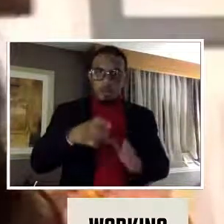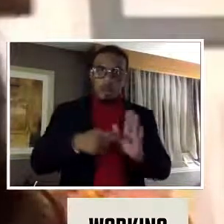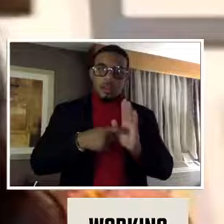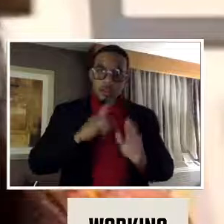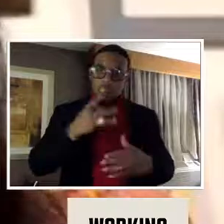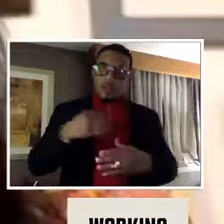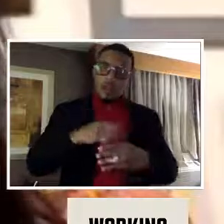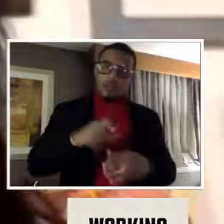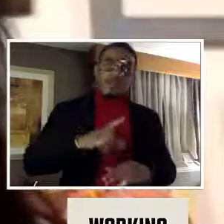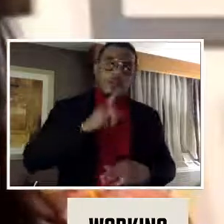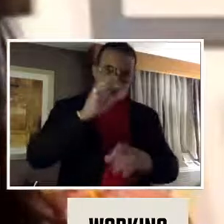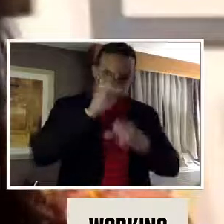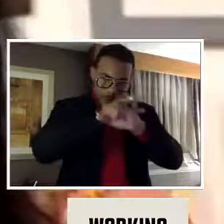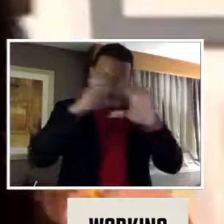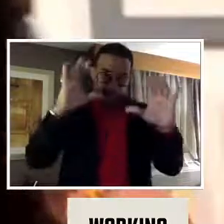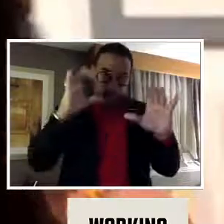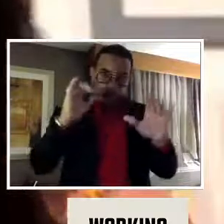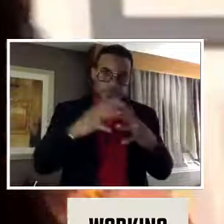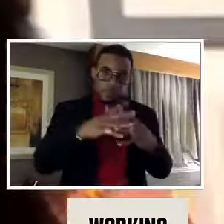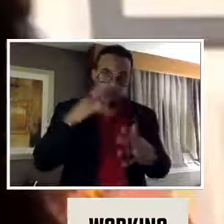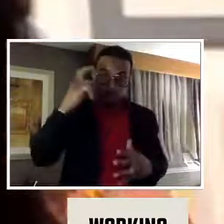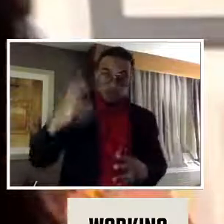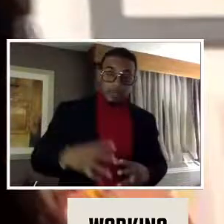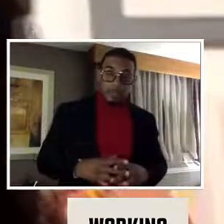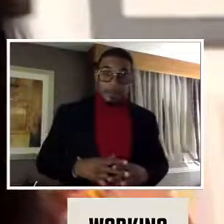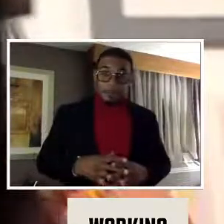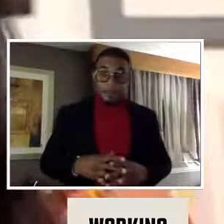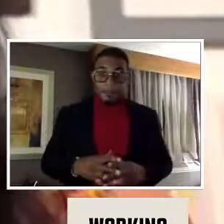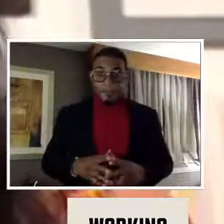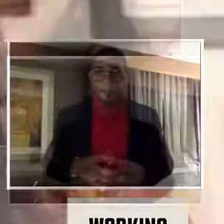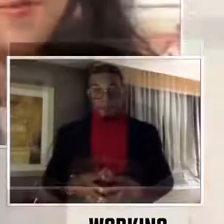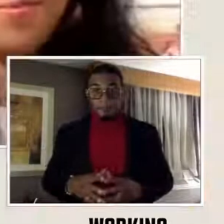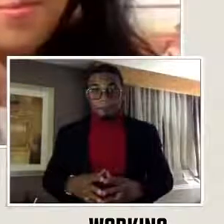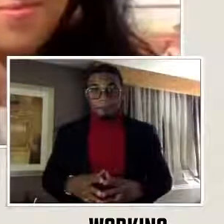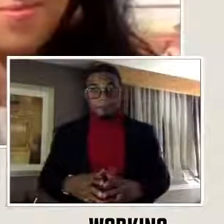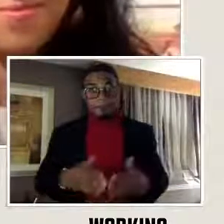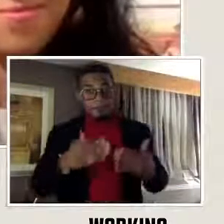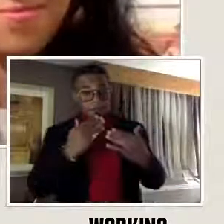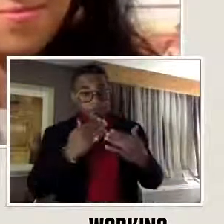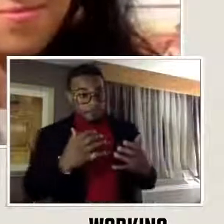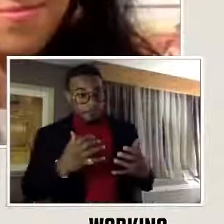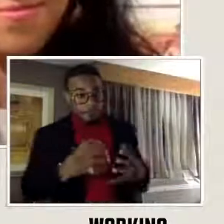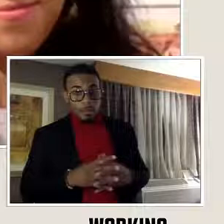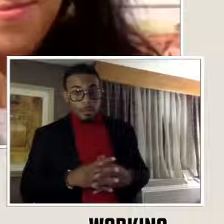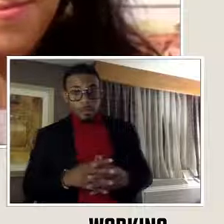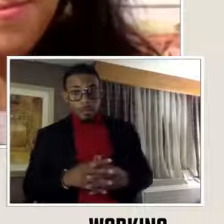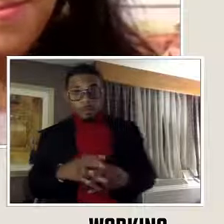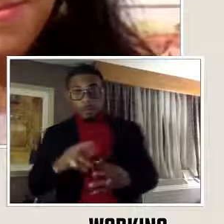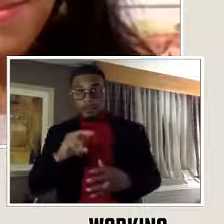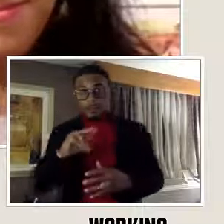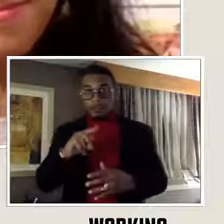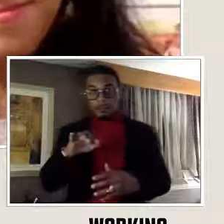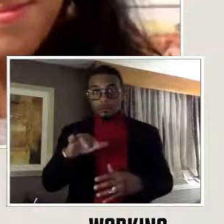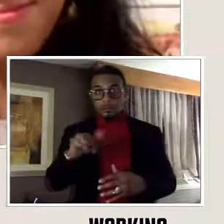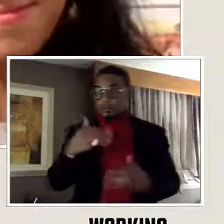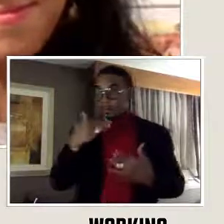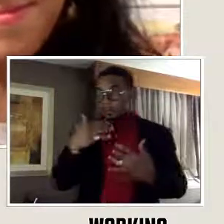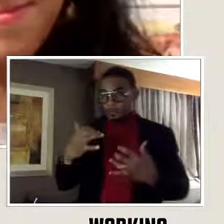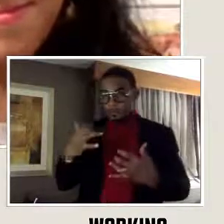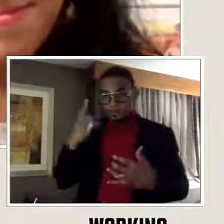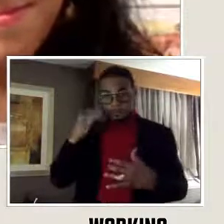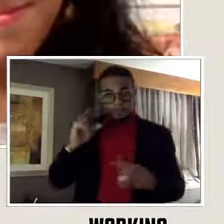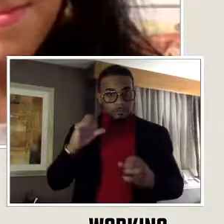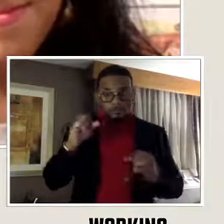part of this reimagining of the American dream. Thank you so much, Natalia. Thank you so much for